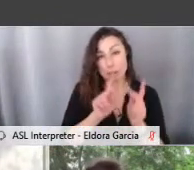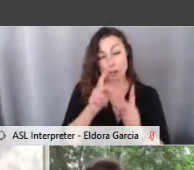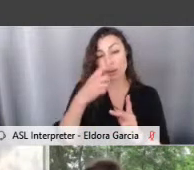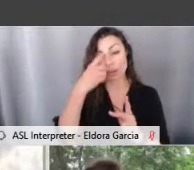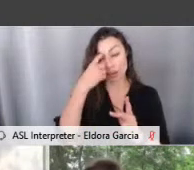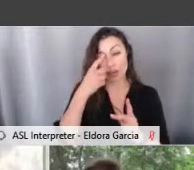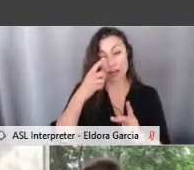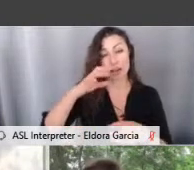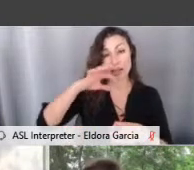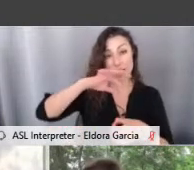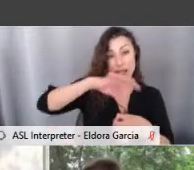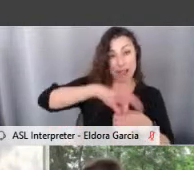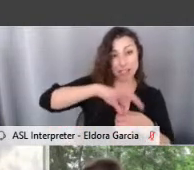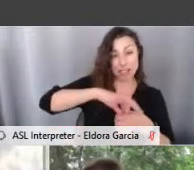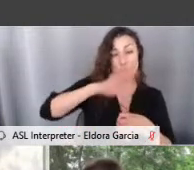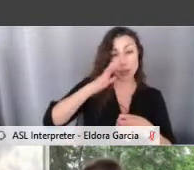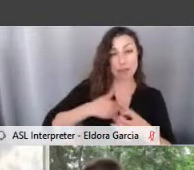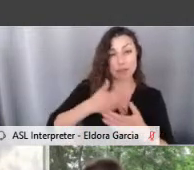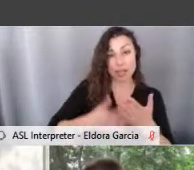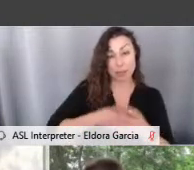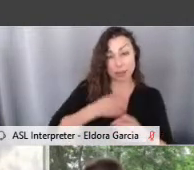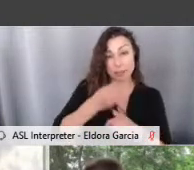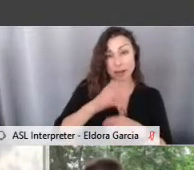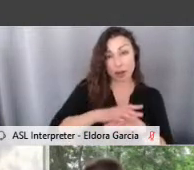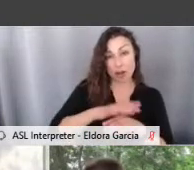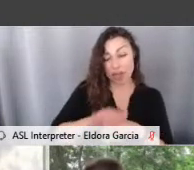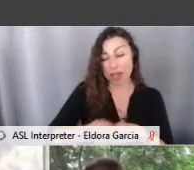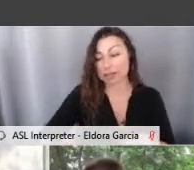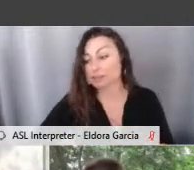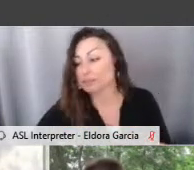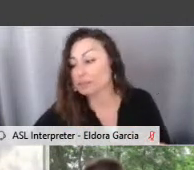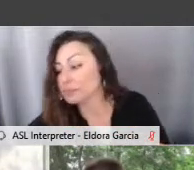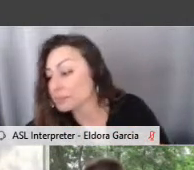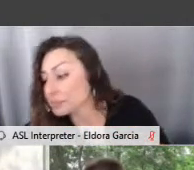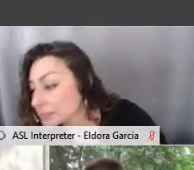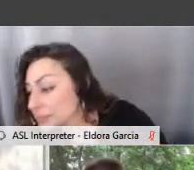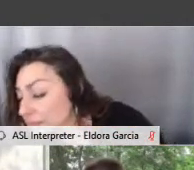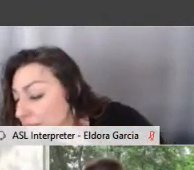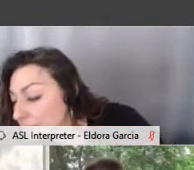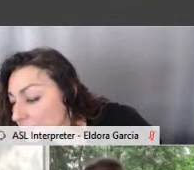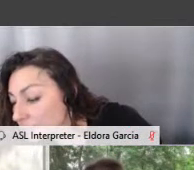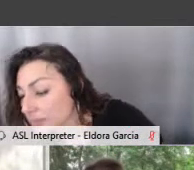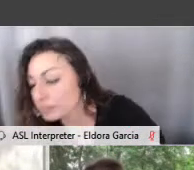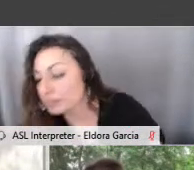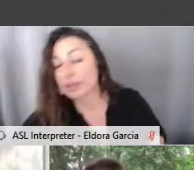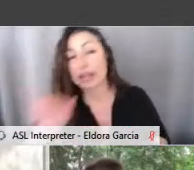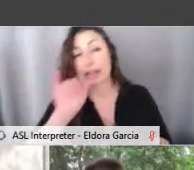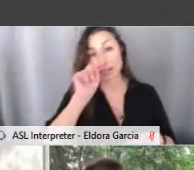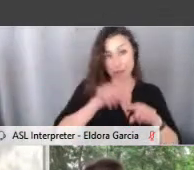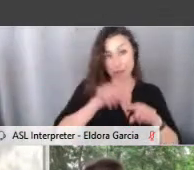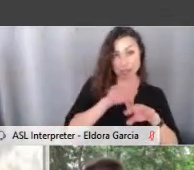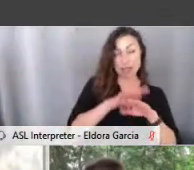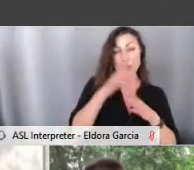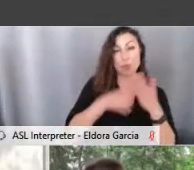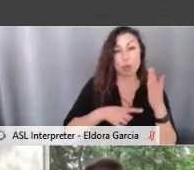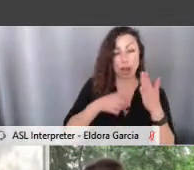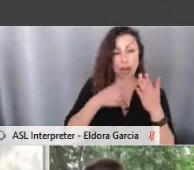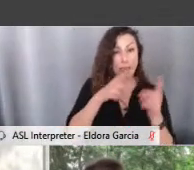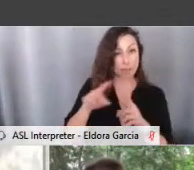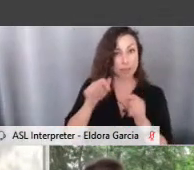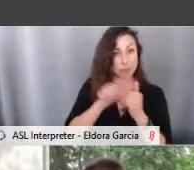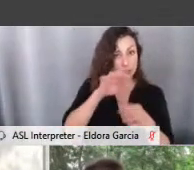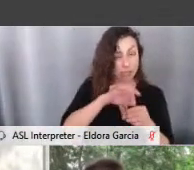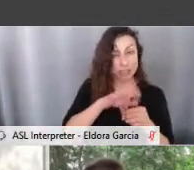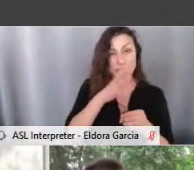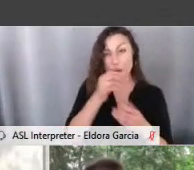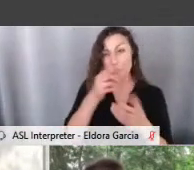the election will have some effect on all of this. And of course, it depends on the election comes out, and it depends on what happens in the winter. And